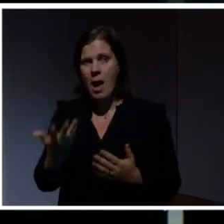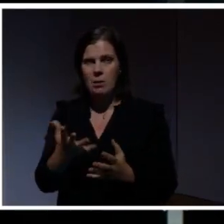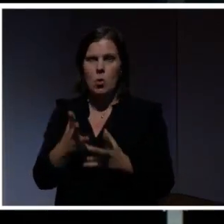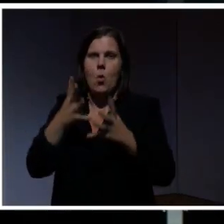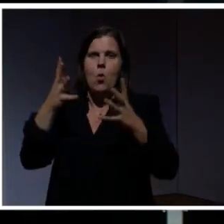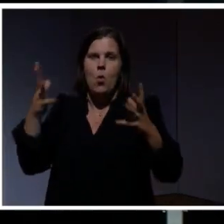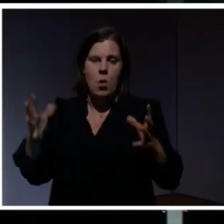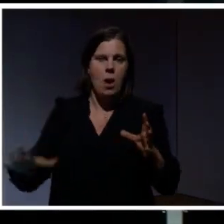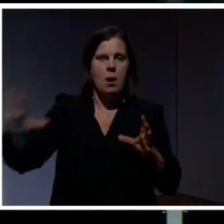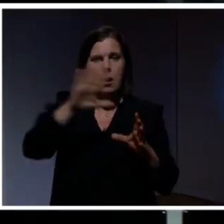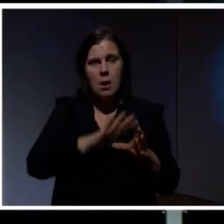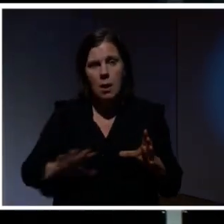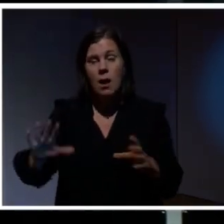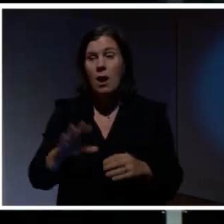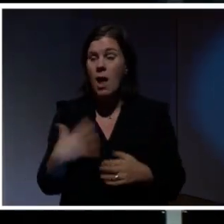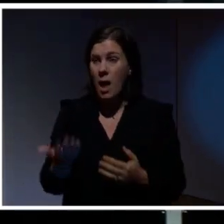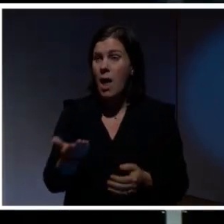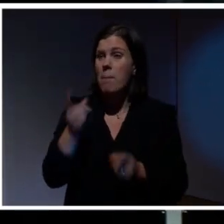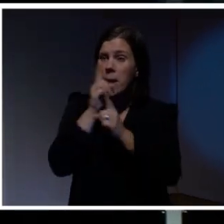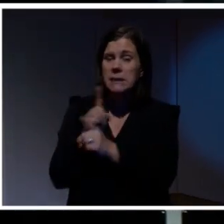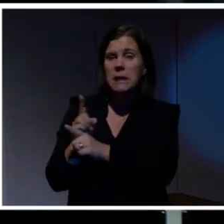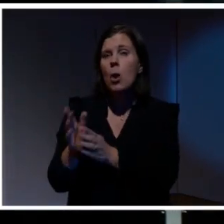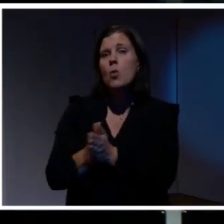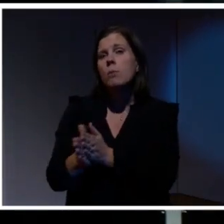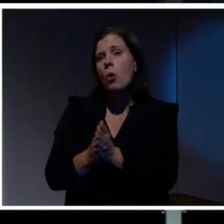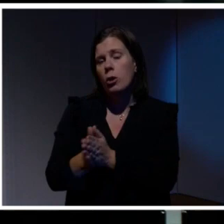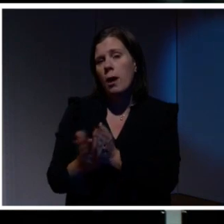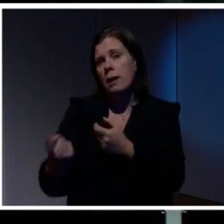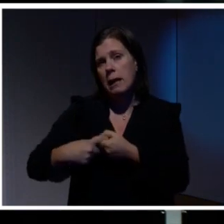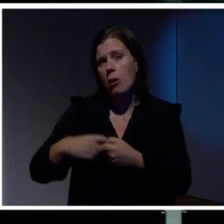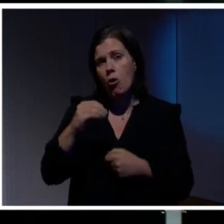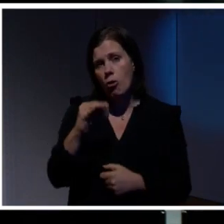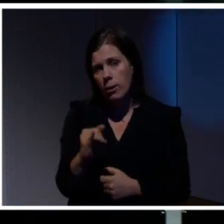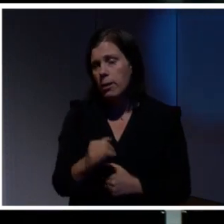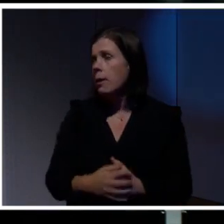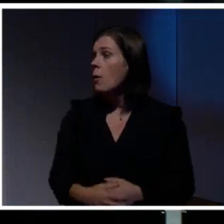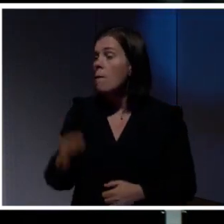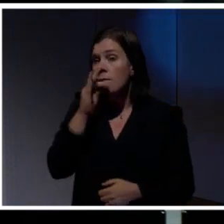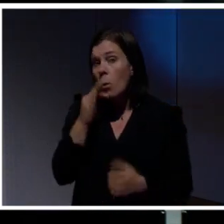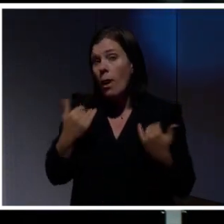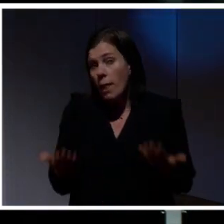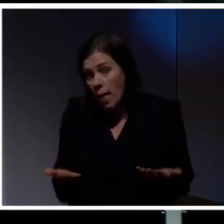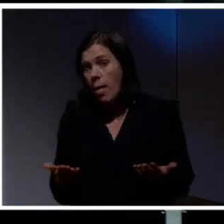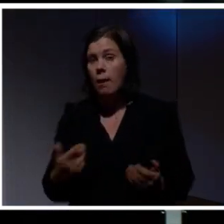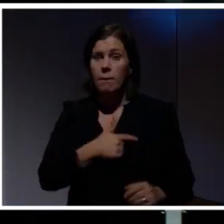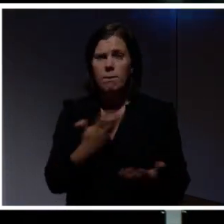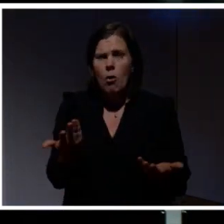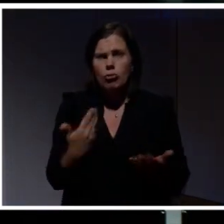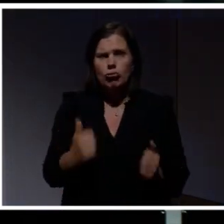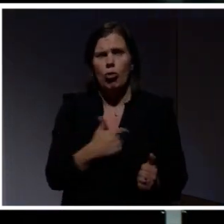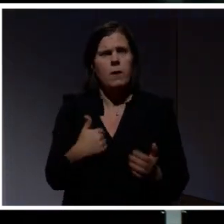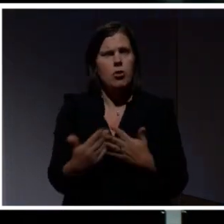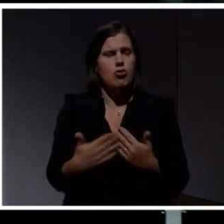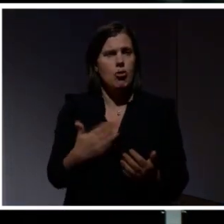So these are kind of the human challenges that I see about AI. And the question is, well, what are we going to do about